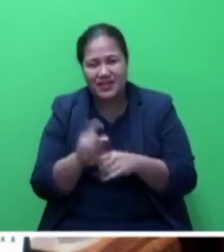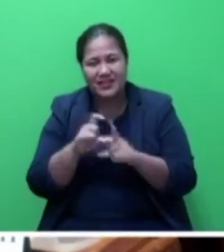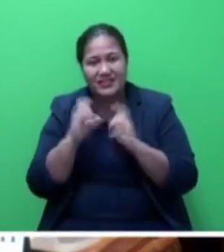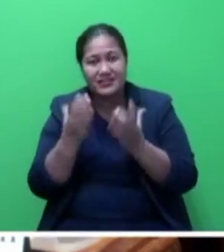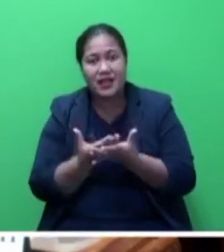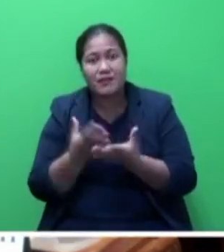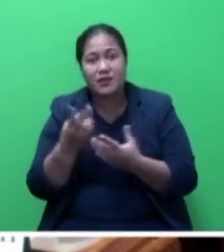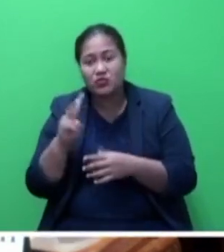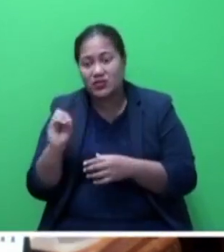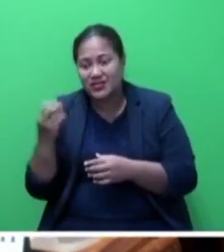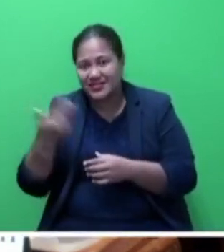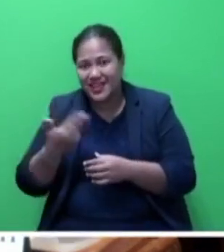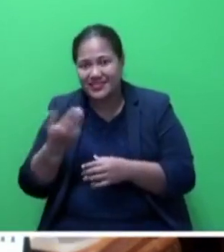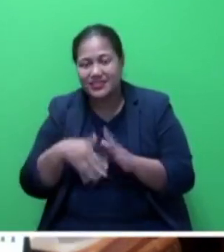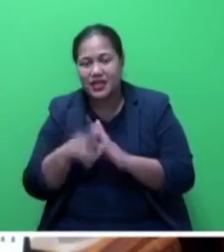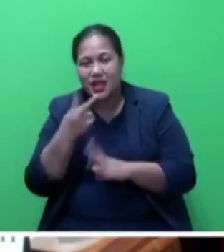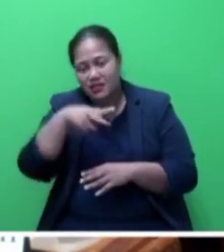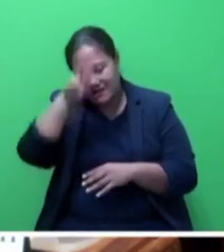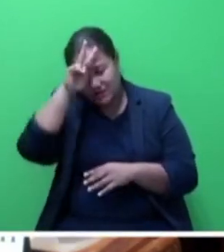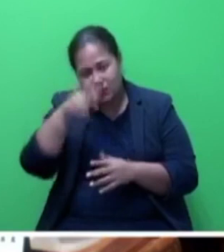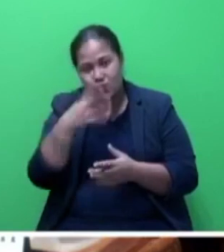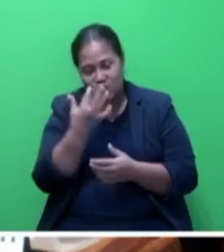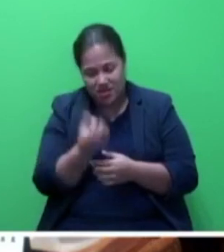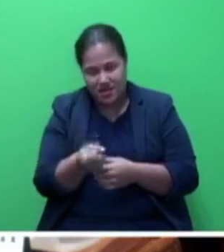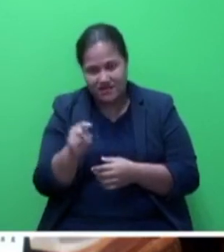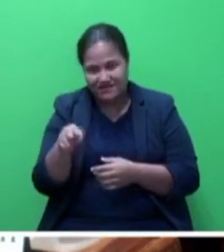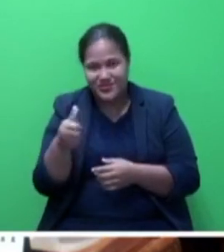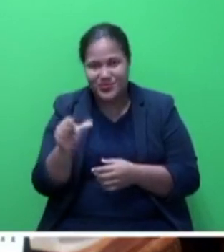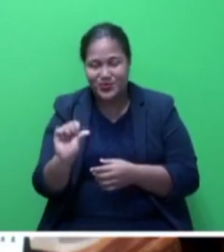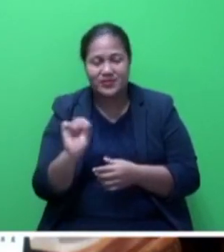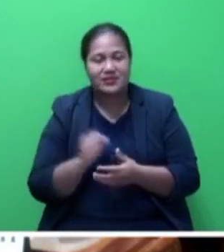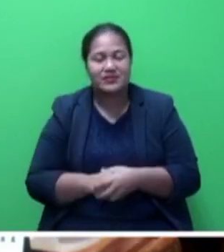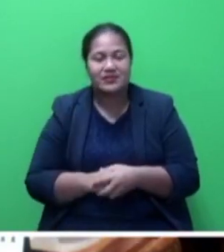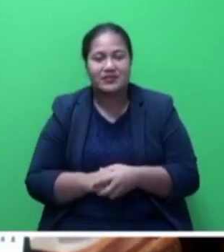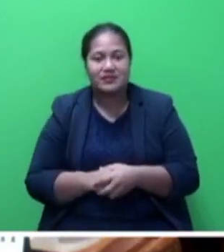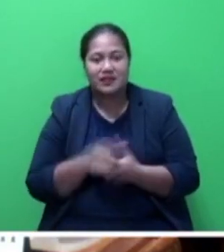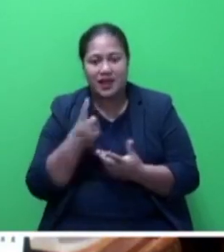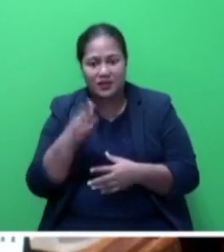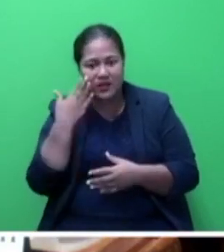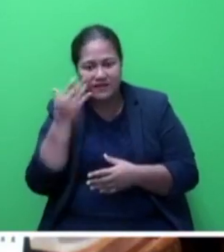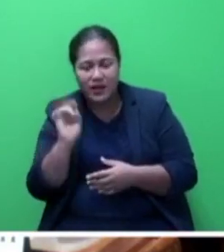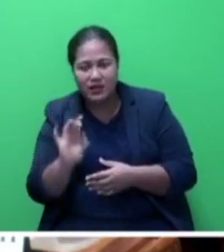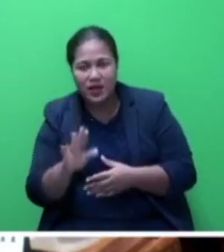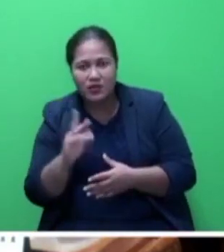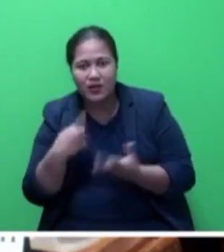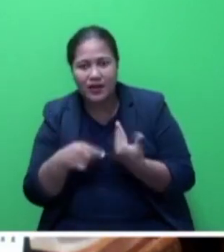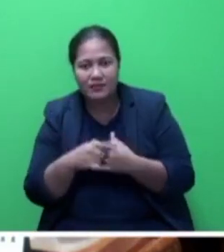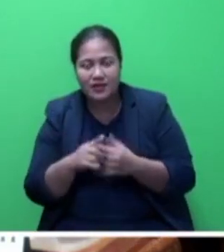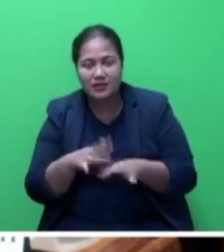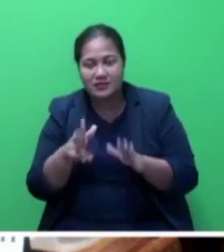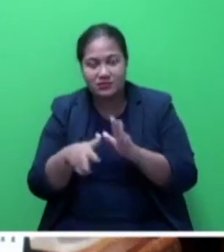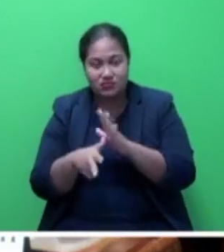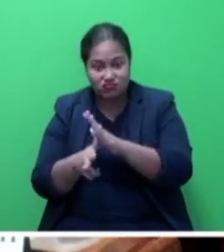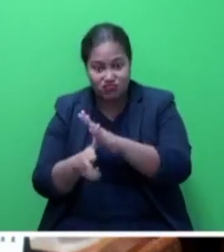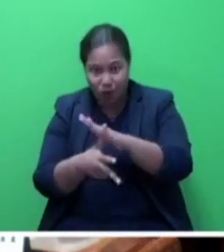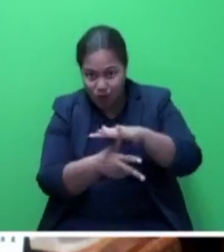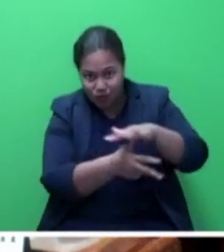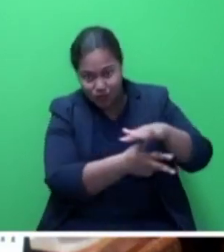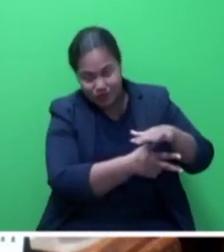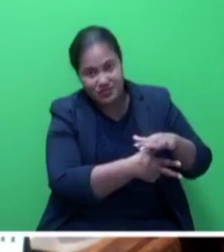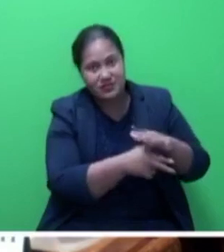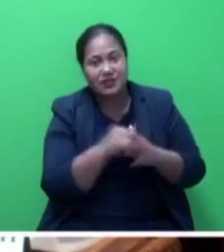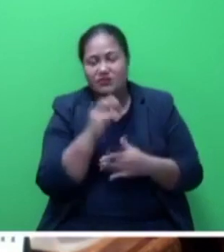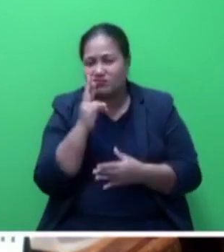2019 in Kandavu. We also utilized this, and we found out that drones